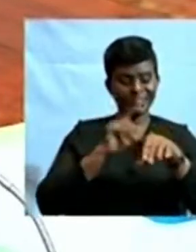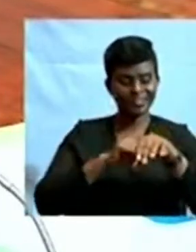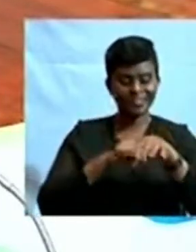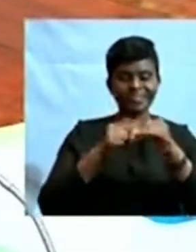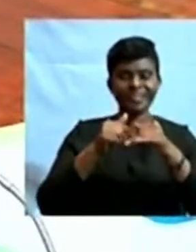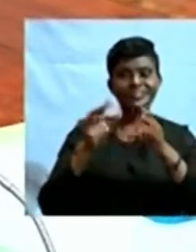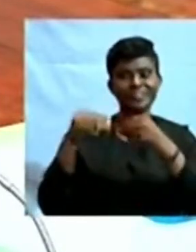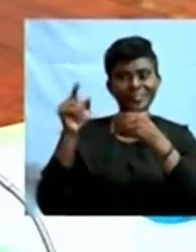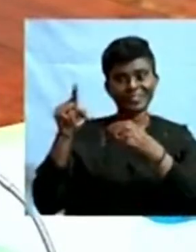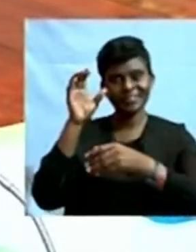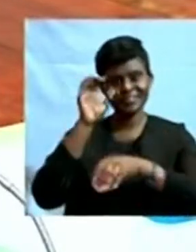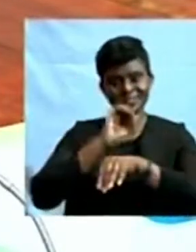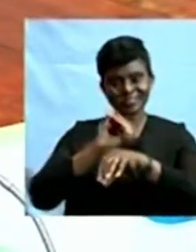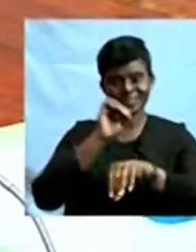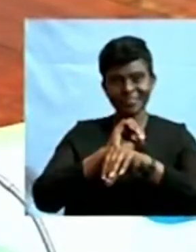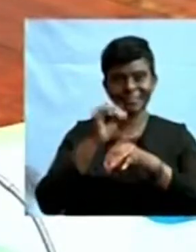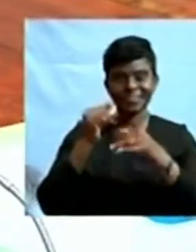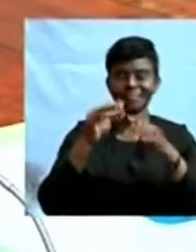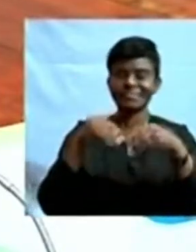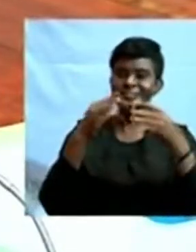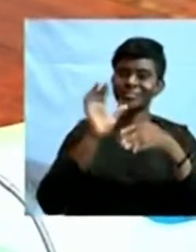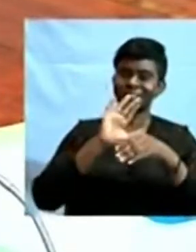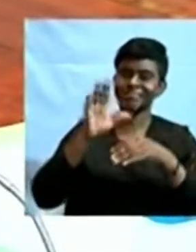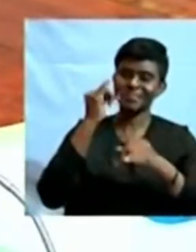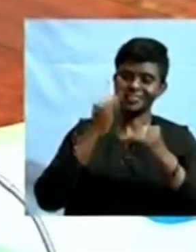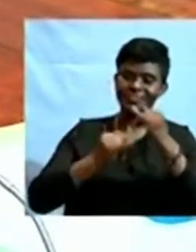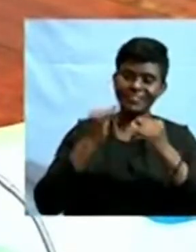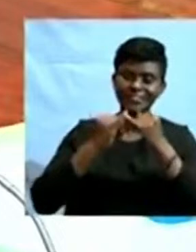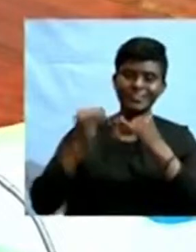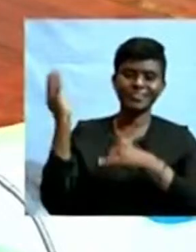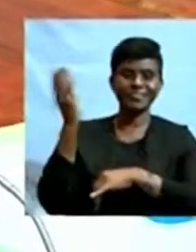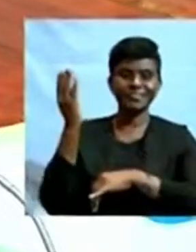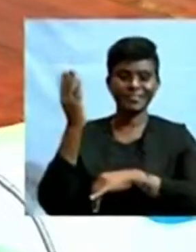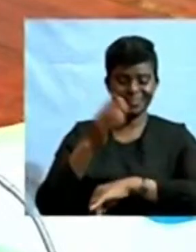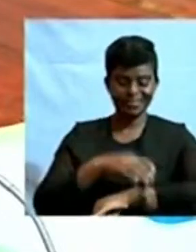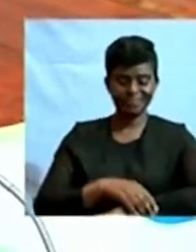moment, we'll give you an opportunity to give us your concluding remarks.